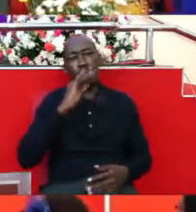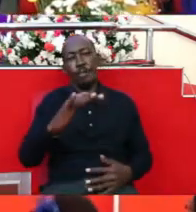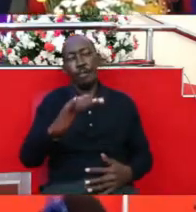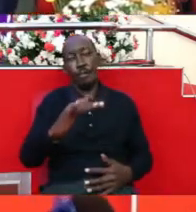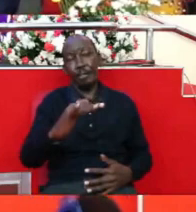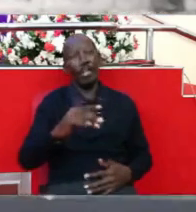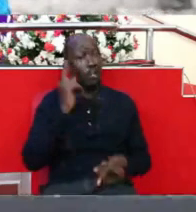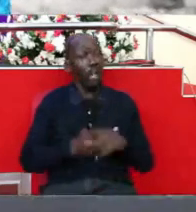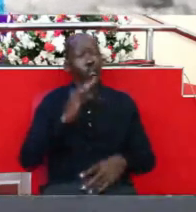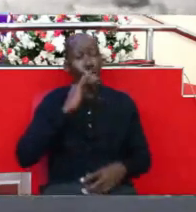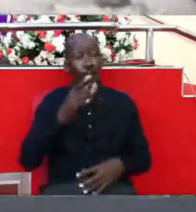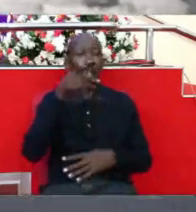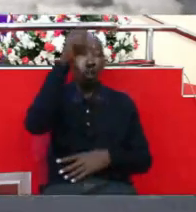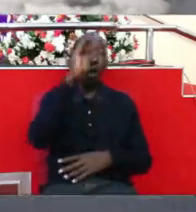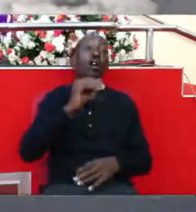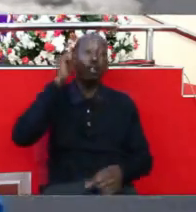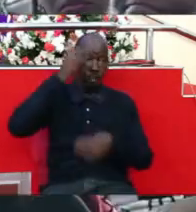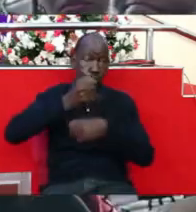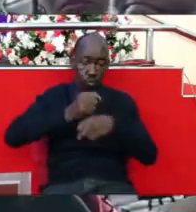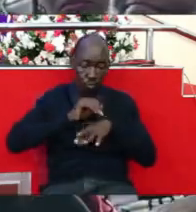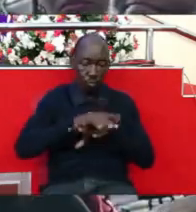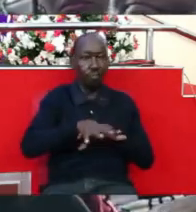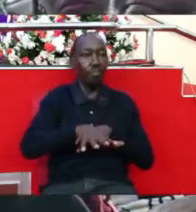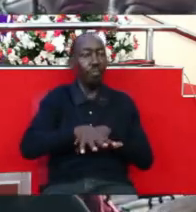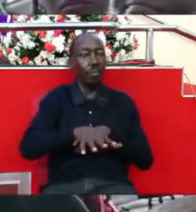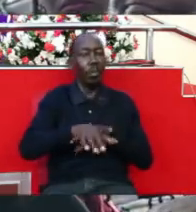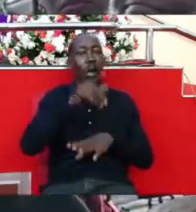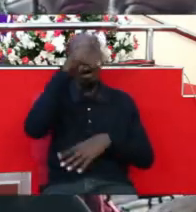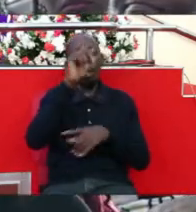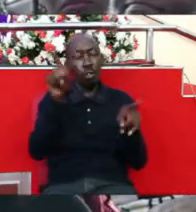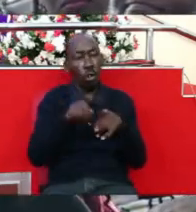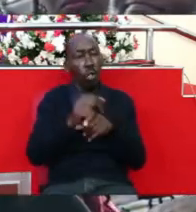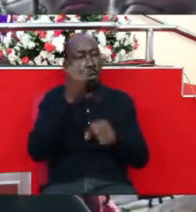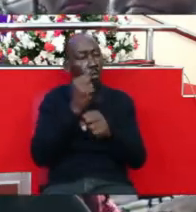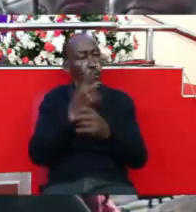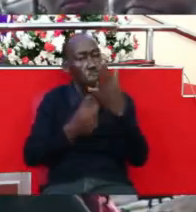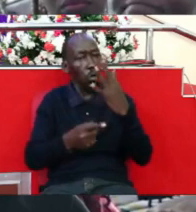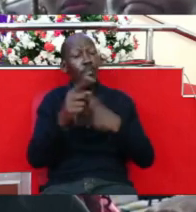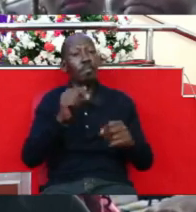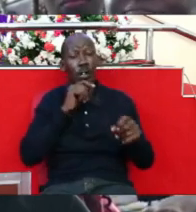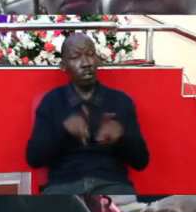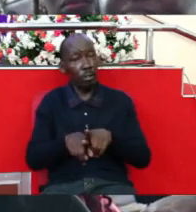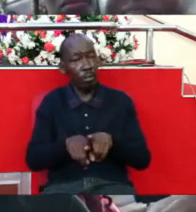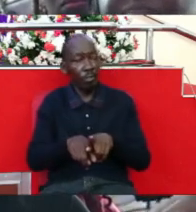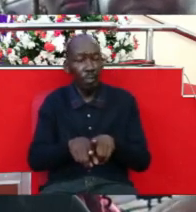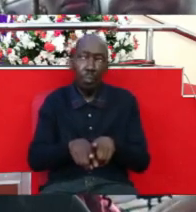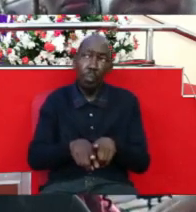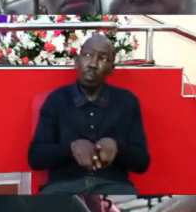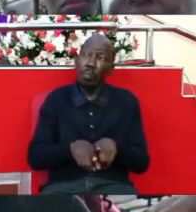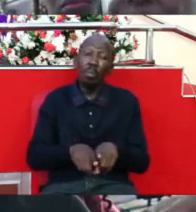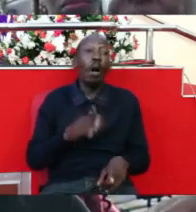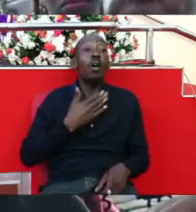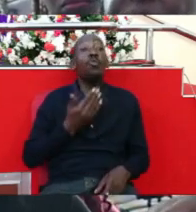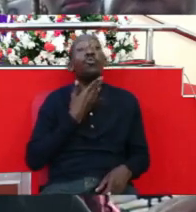And when we speak, God manifests himself. Na tunapotafuta Mungu anajidhihirisha. God manifests himself, brethren. Mungu anapojidhihirisha wadugu. I